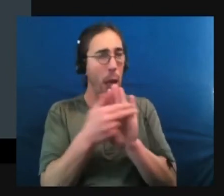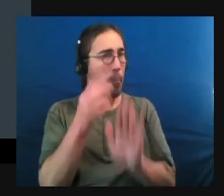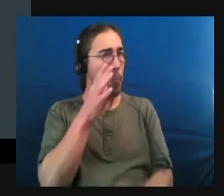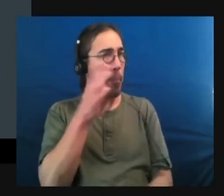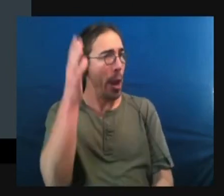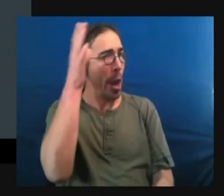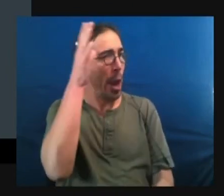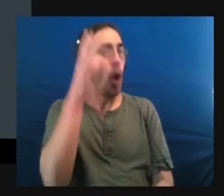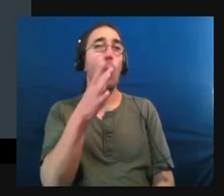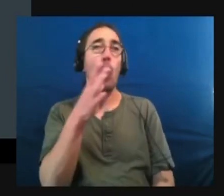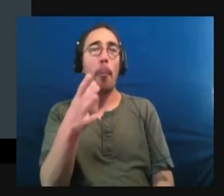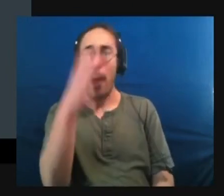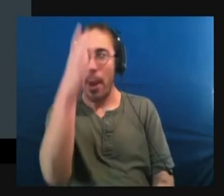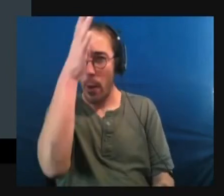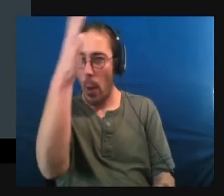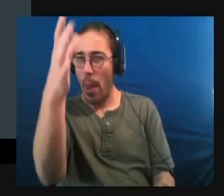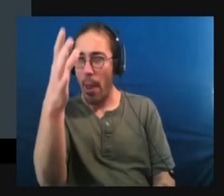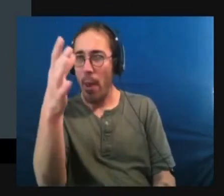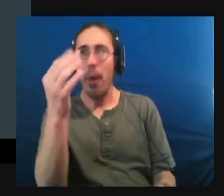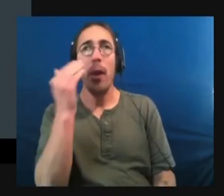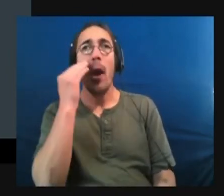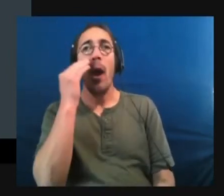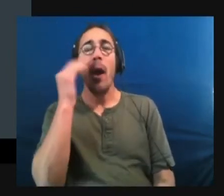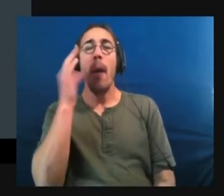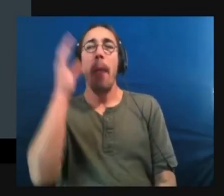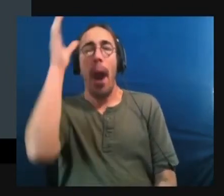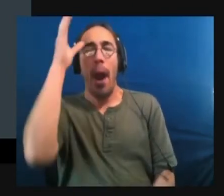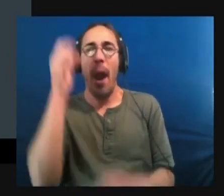in parenting styles with your autistic children?